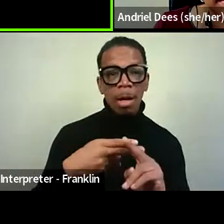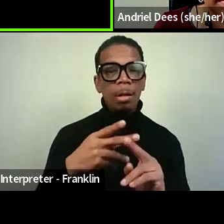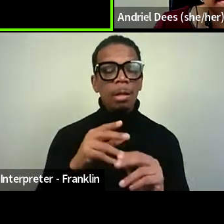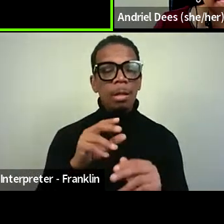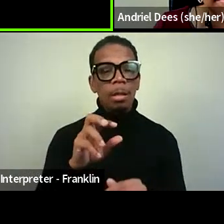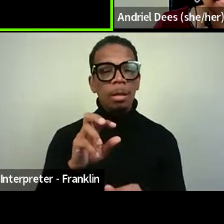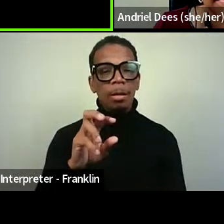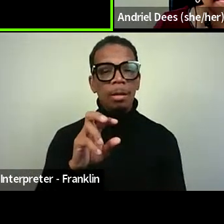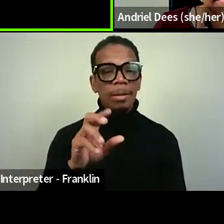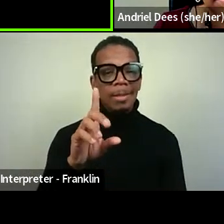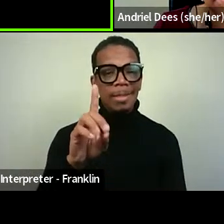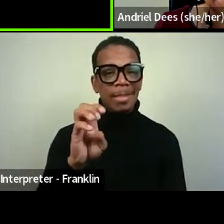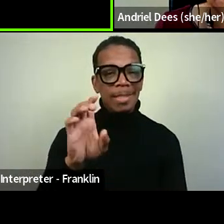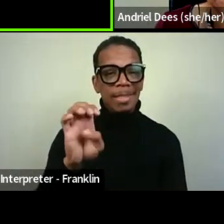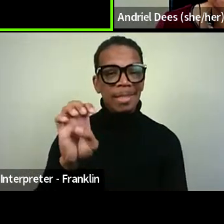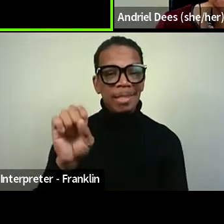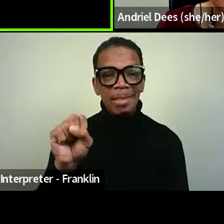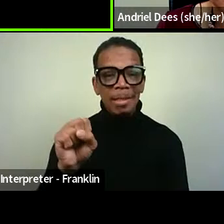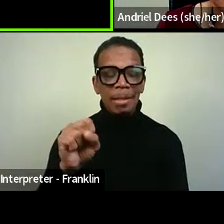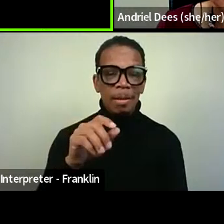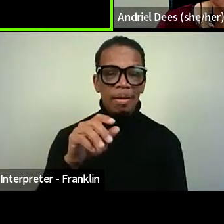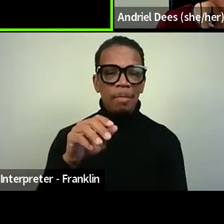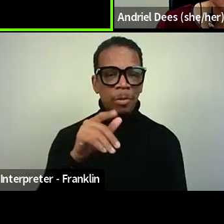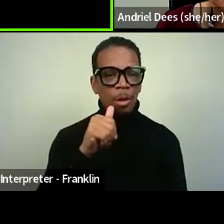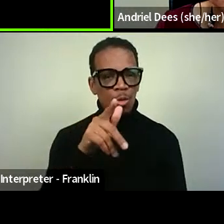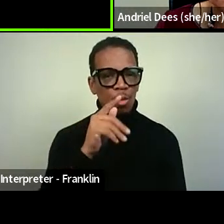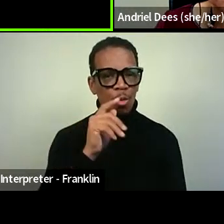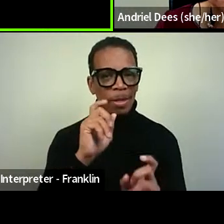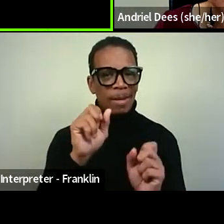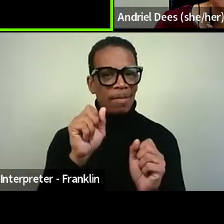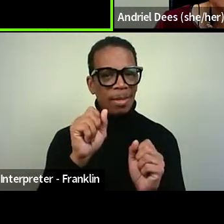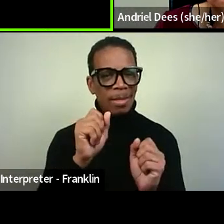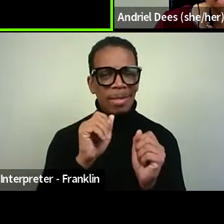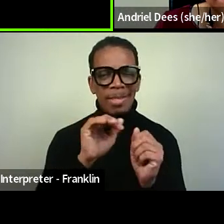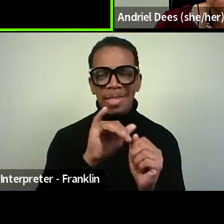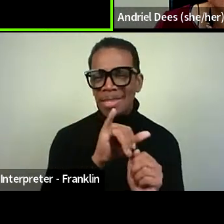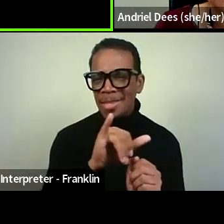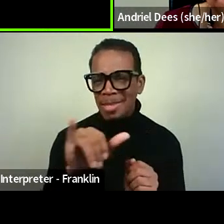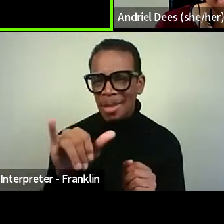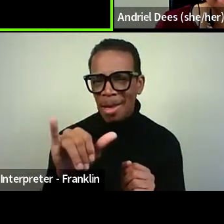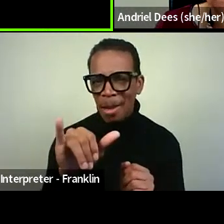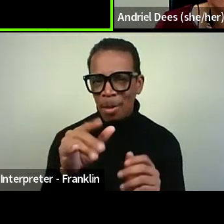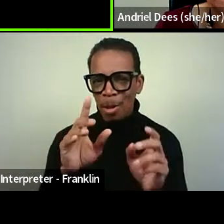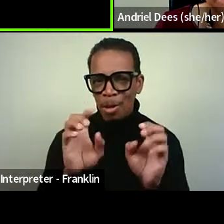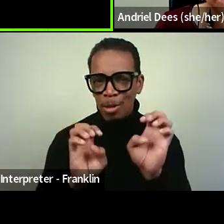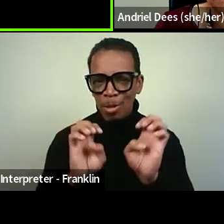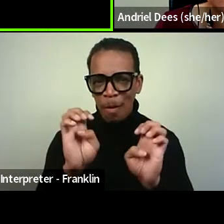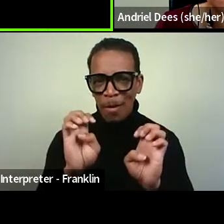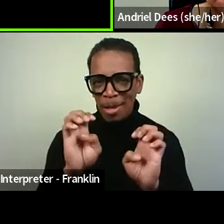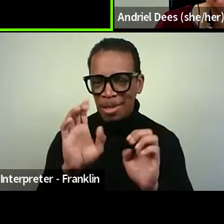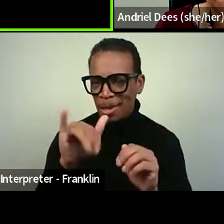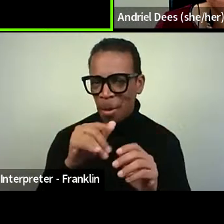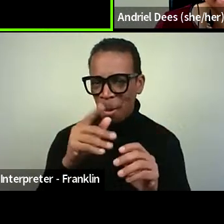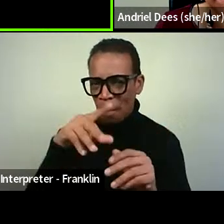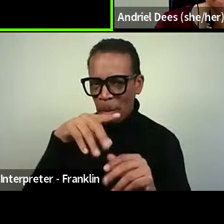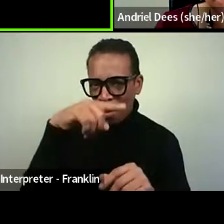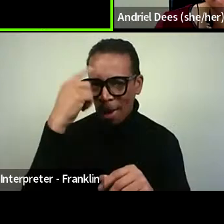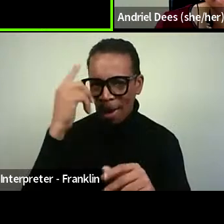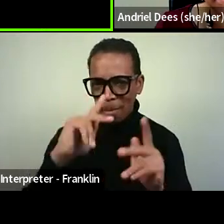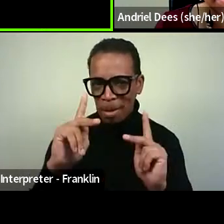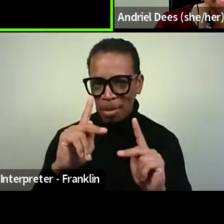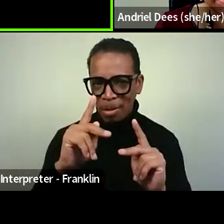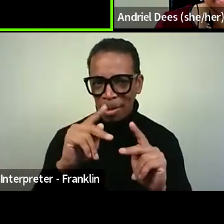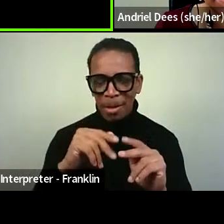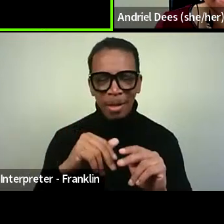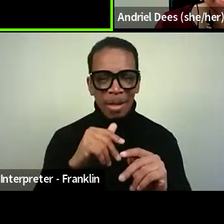Chancellor Dees, is that when you give the same survey to folks of color, to Black folks, to